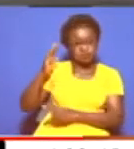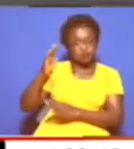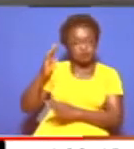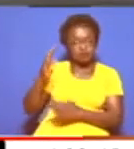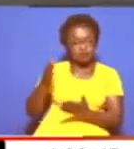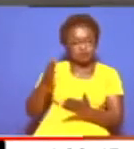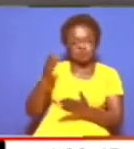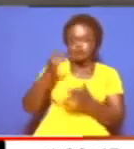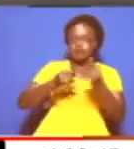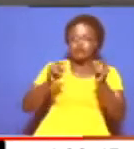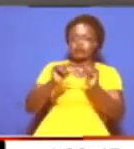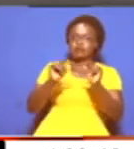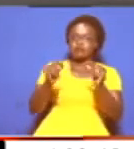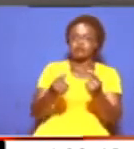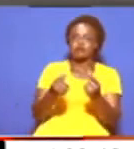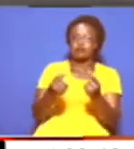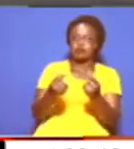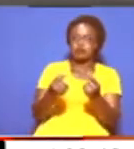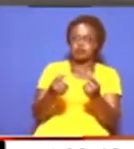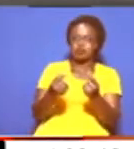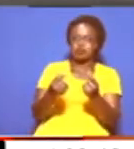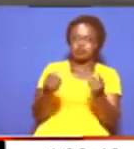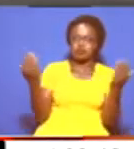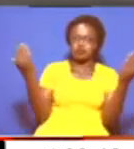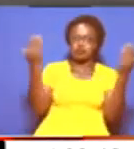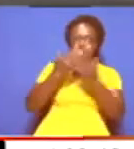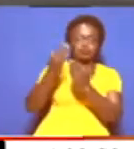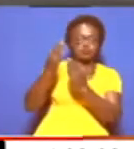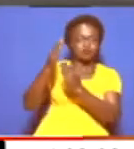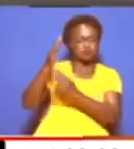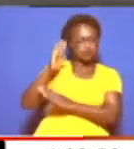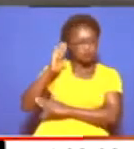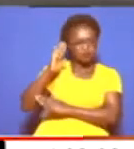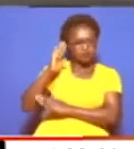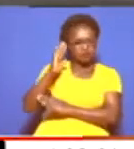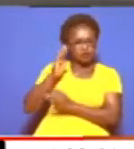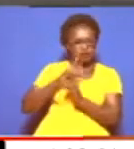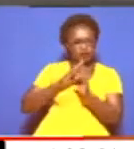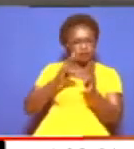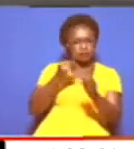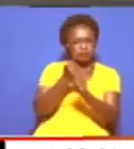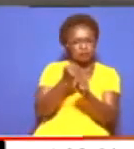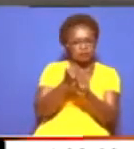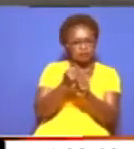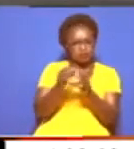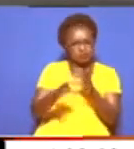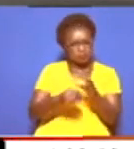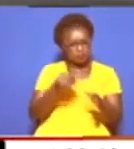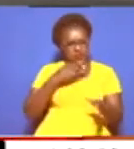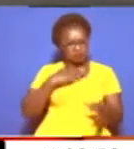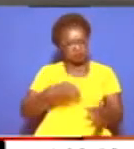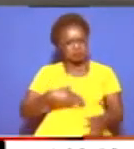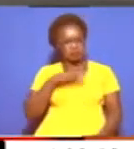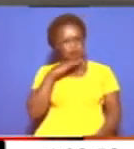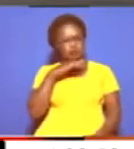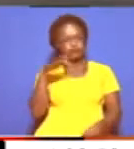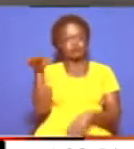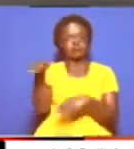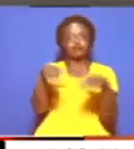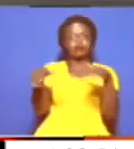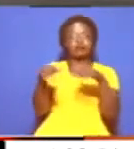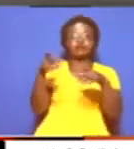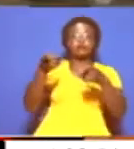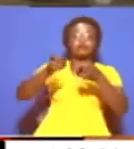Dairy Group. A night security guard who was reporting for a night shift discovered the lifeless body hanging on the roof of the